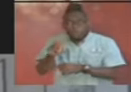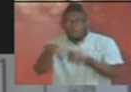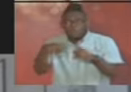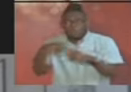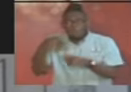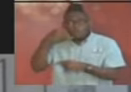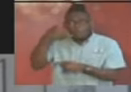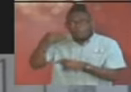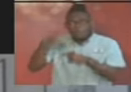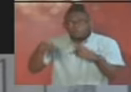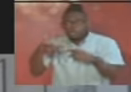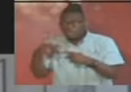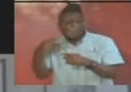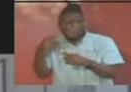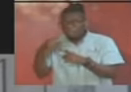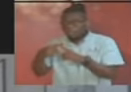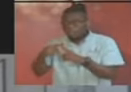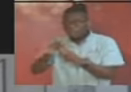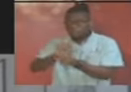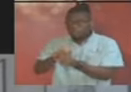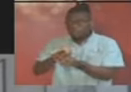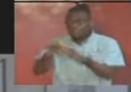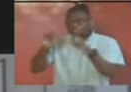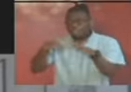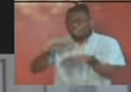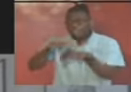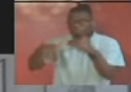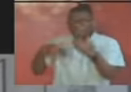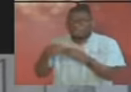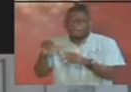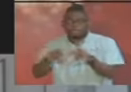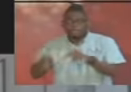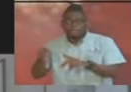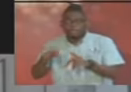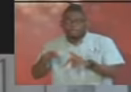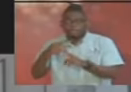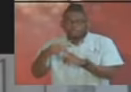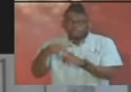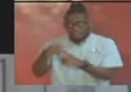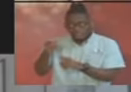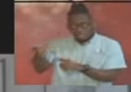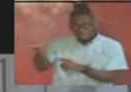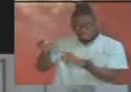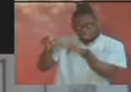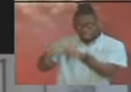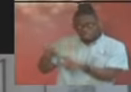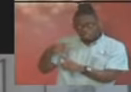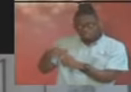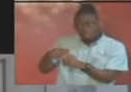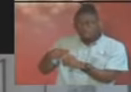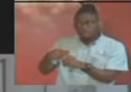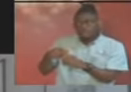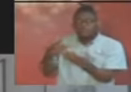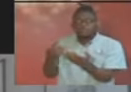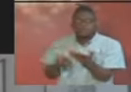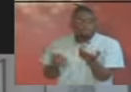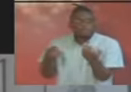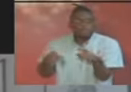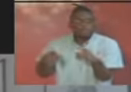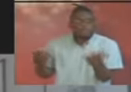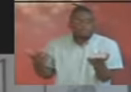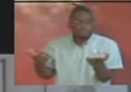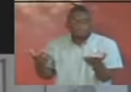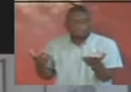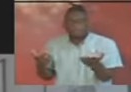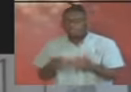asymptomatic patients to get an idea of what the level of virus is in circulation from asymptomatic people. That's my first question.